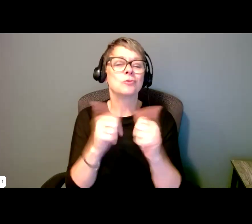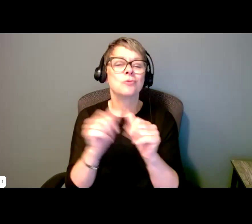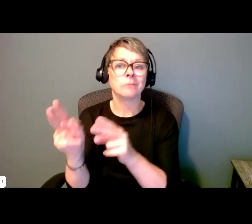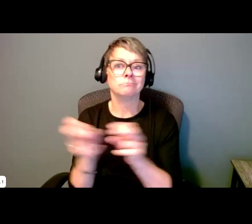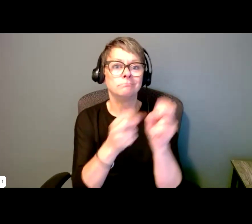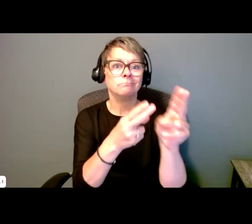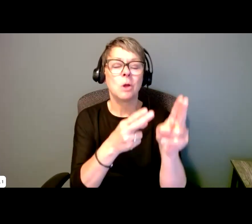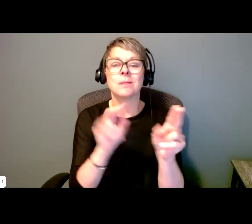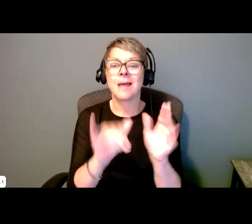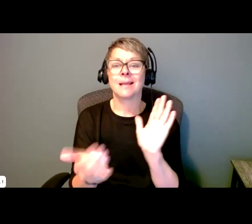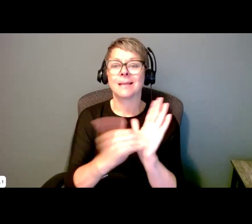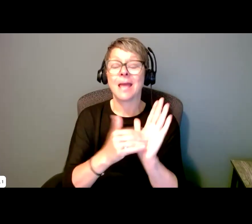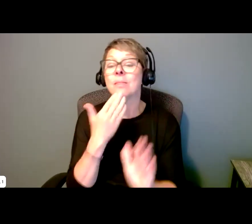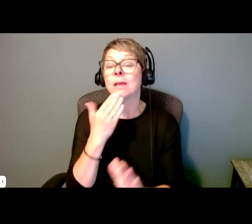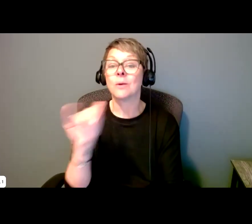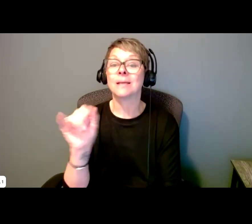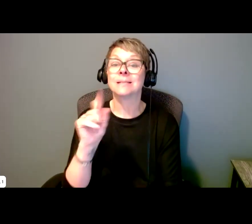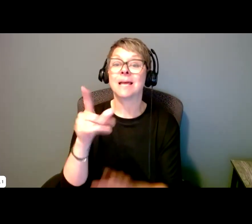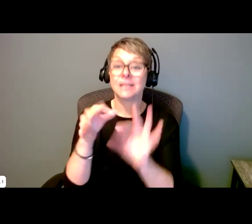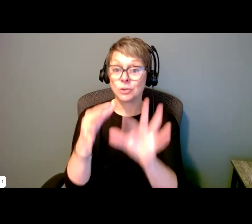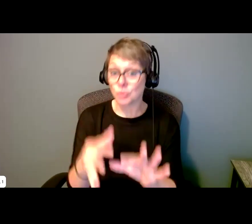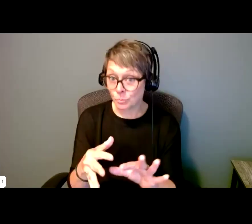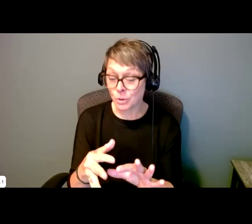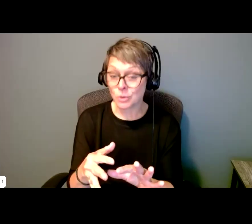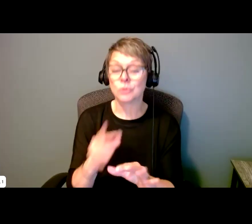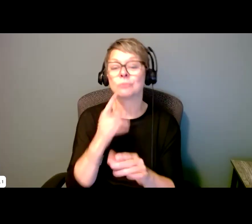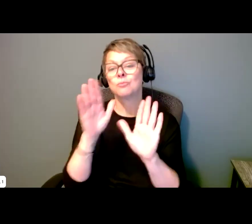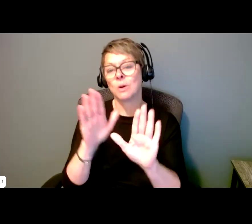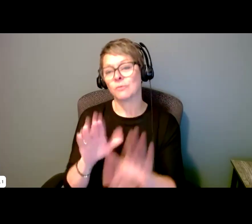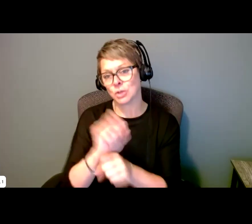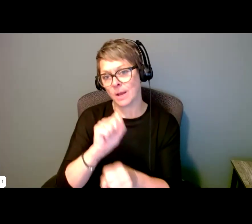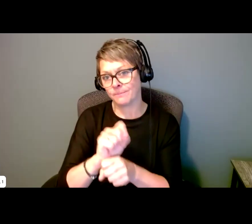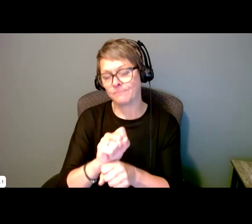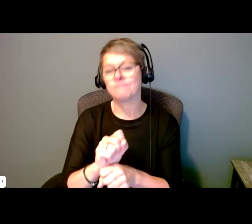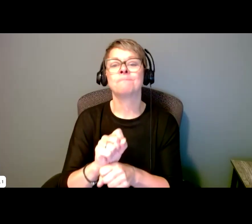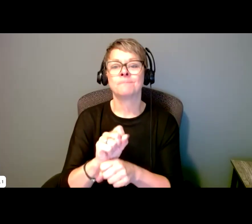So thank you to our ASL interpreters, as usual, doing a great job trying to